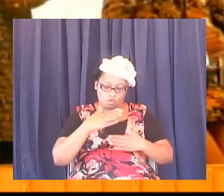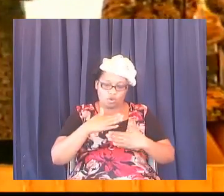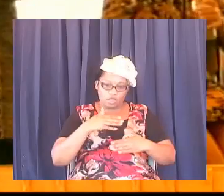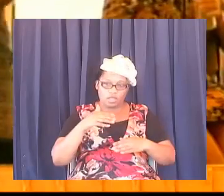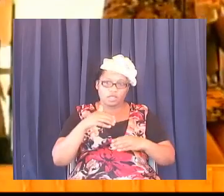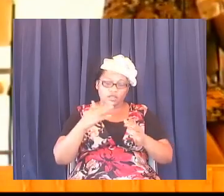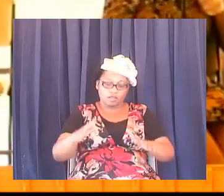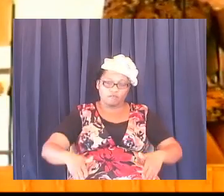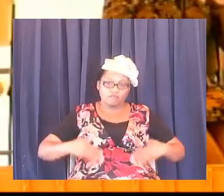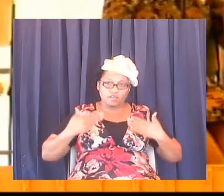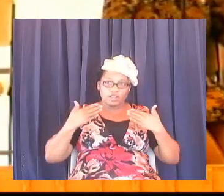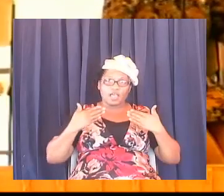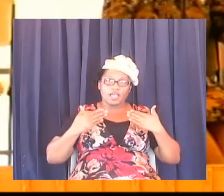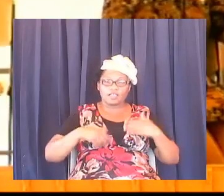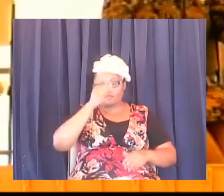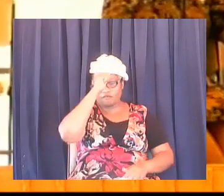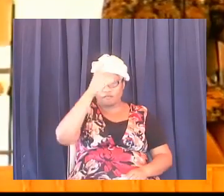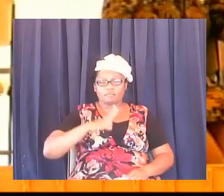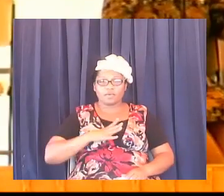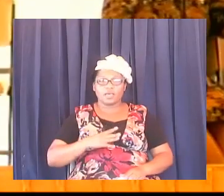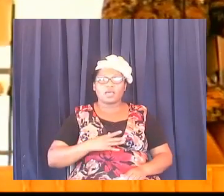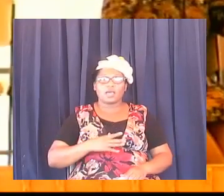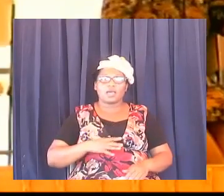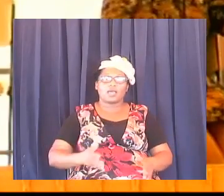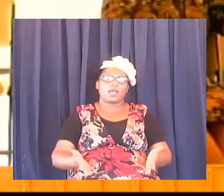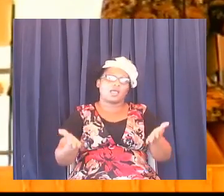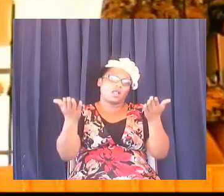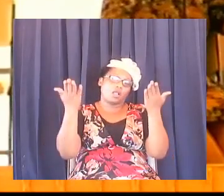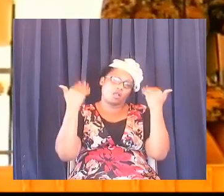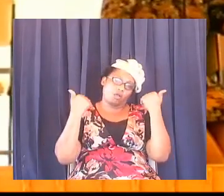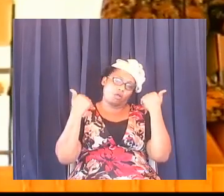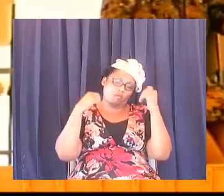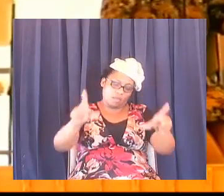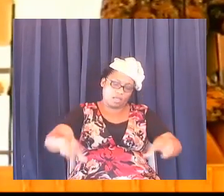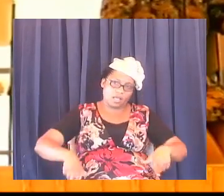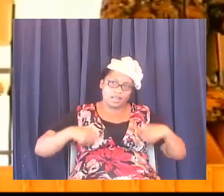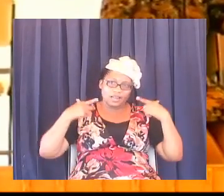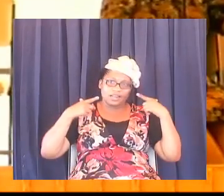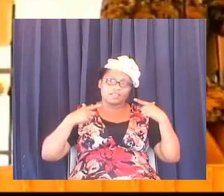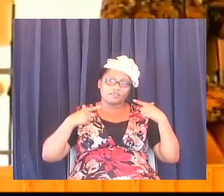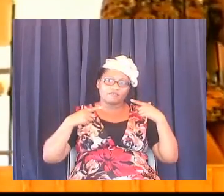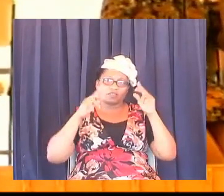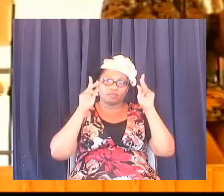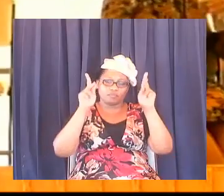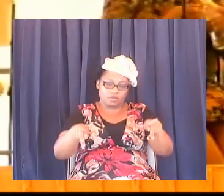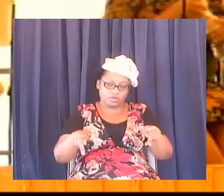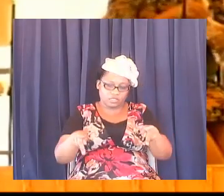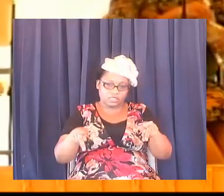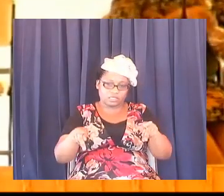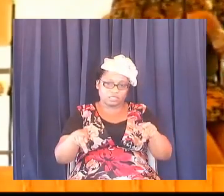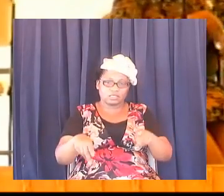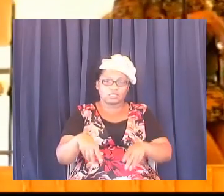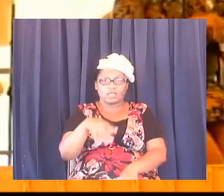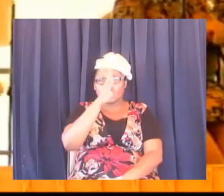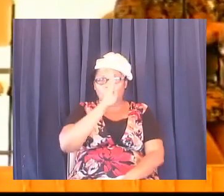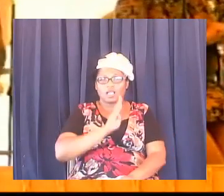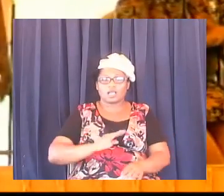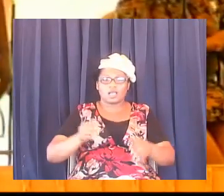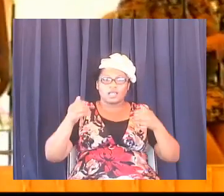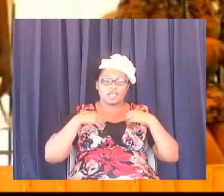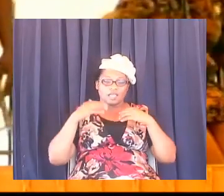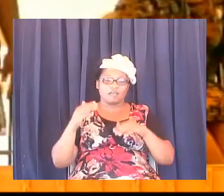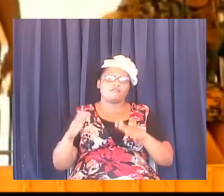become a living soul. I want to tell you, by doing that, God have a plan for